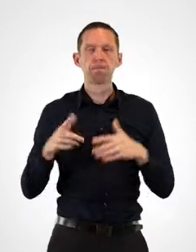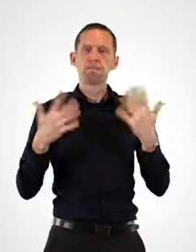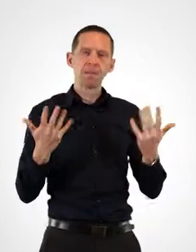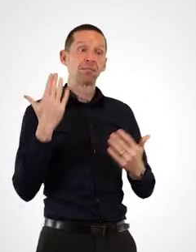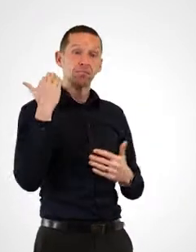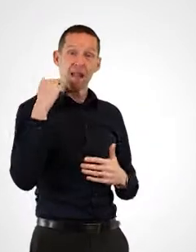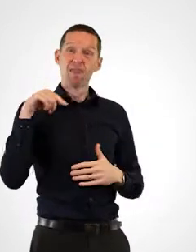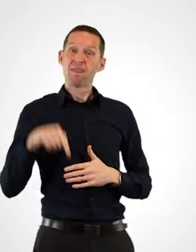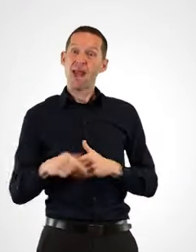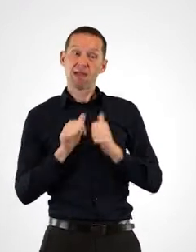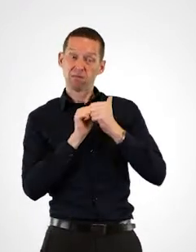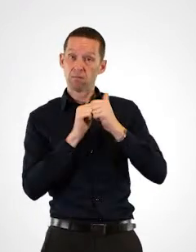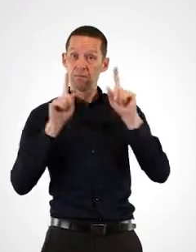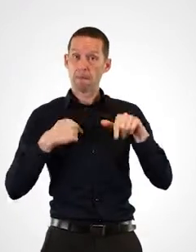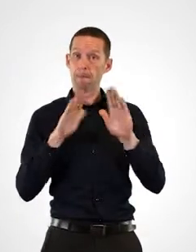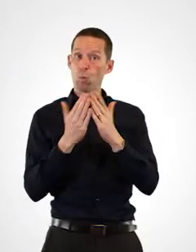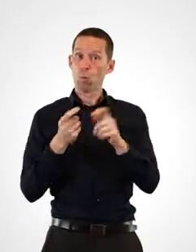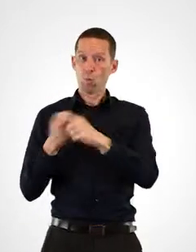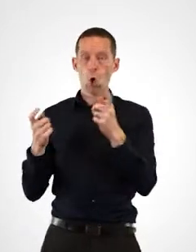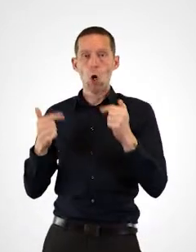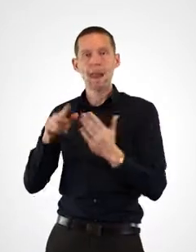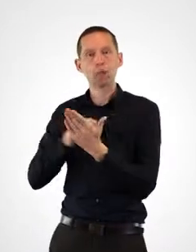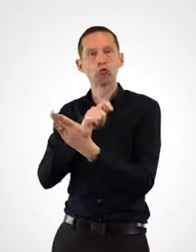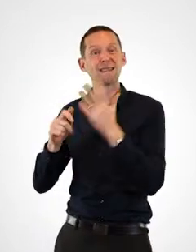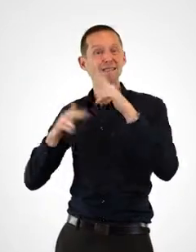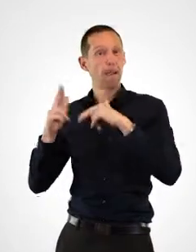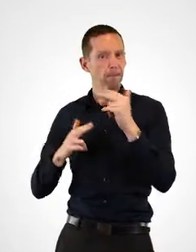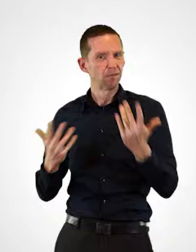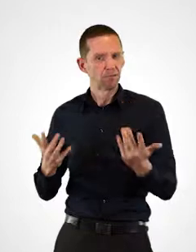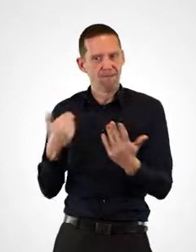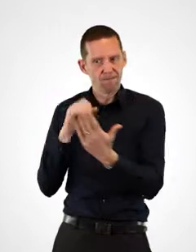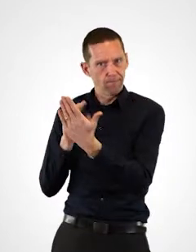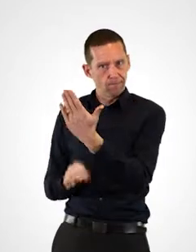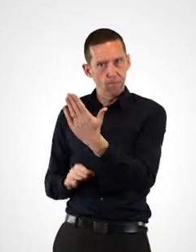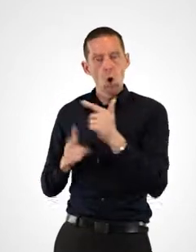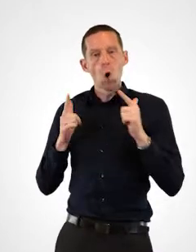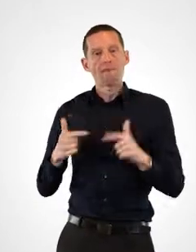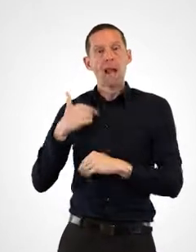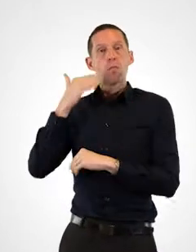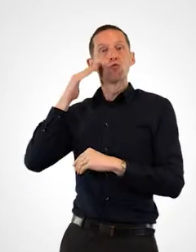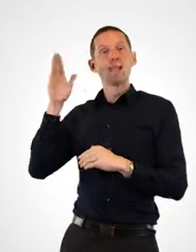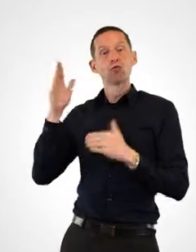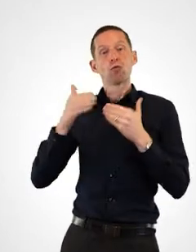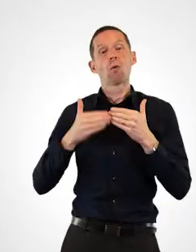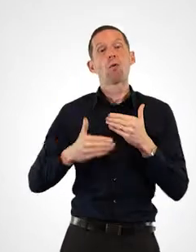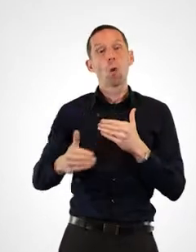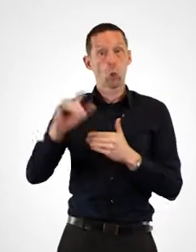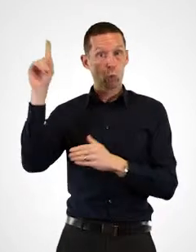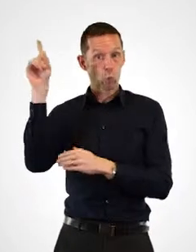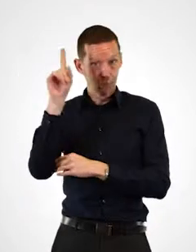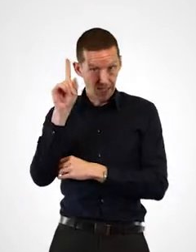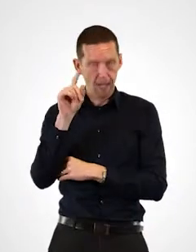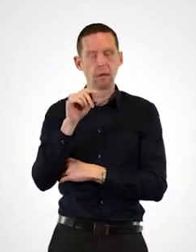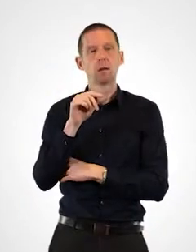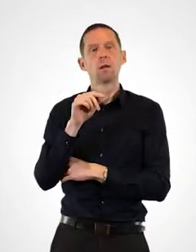that collaboration has resulted in a book on early literacy development. And a lot of this presentation series that we're going to do for you today,